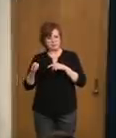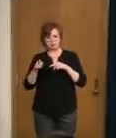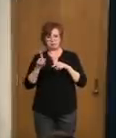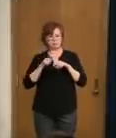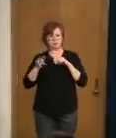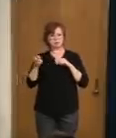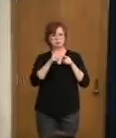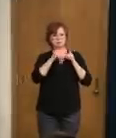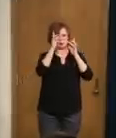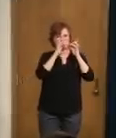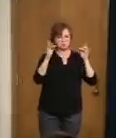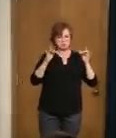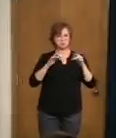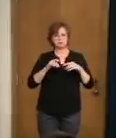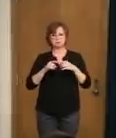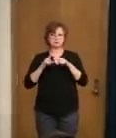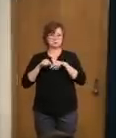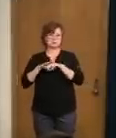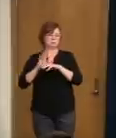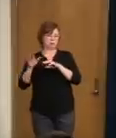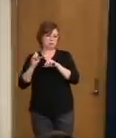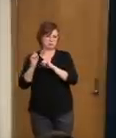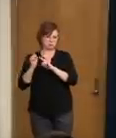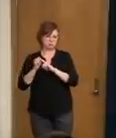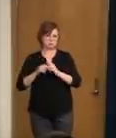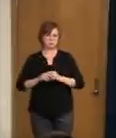depending on the care directives in the long-term care setting.